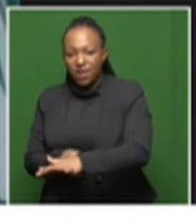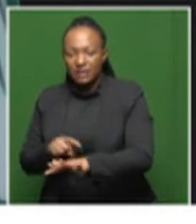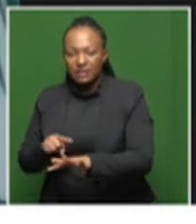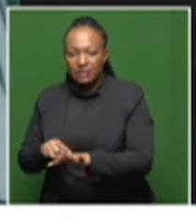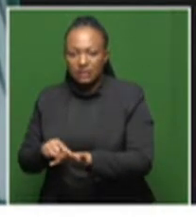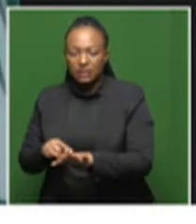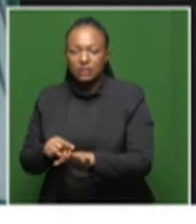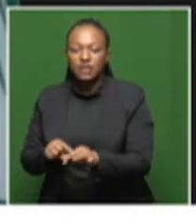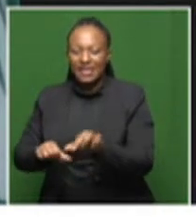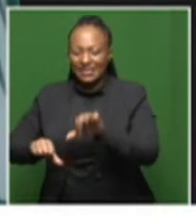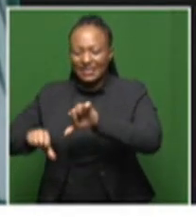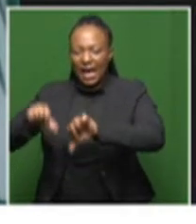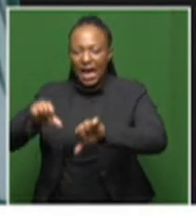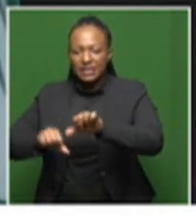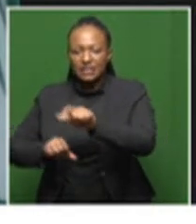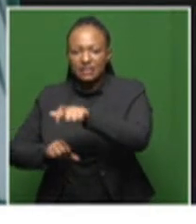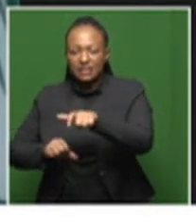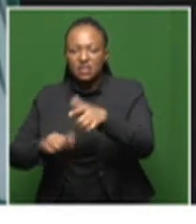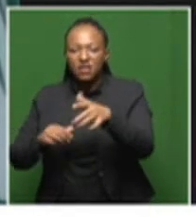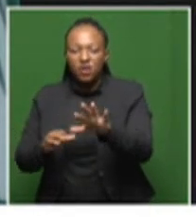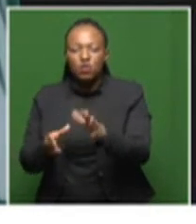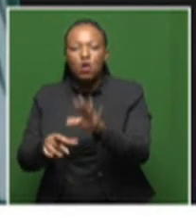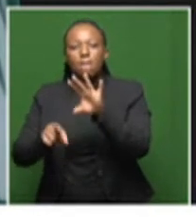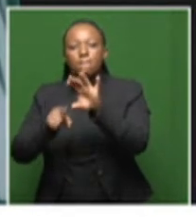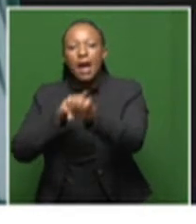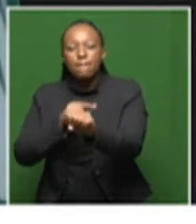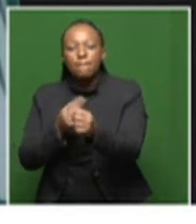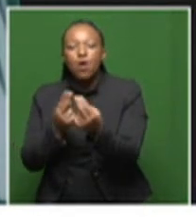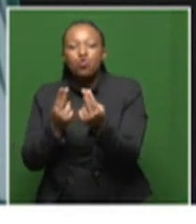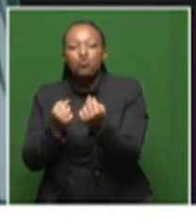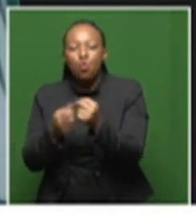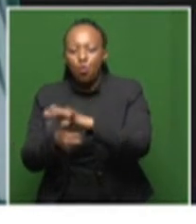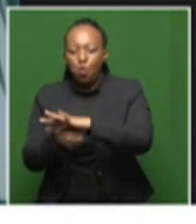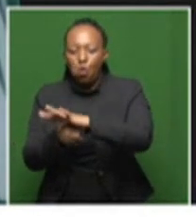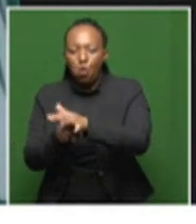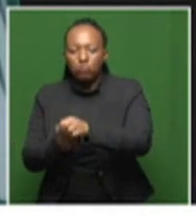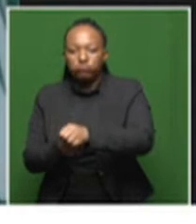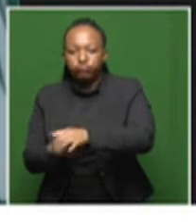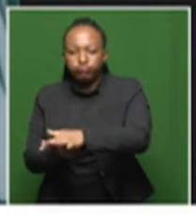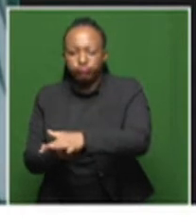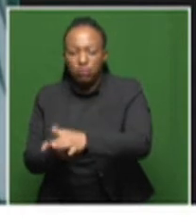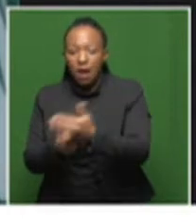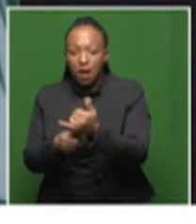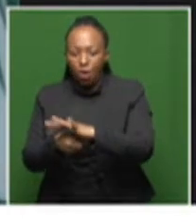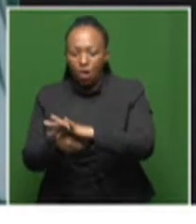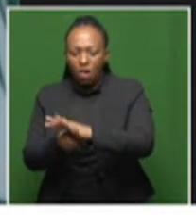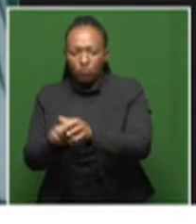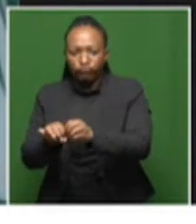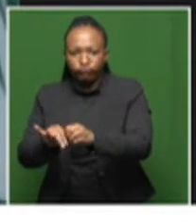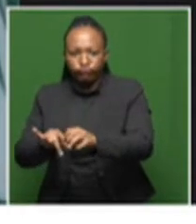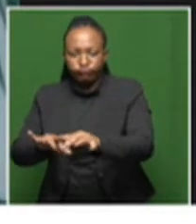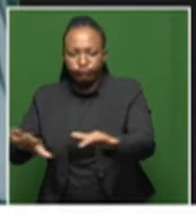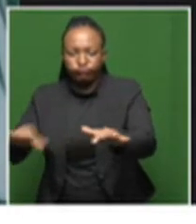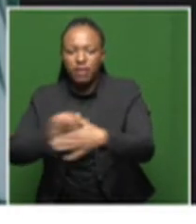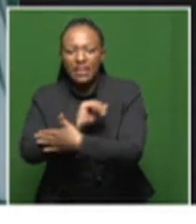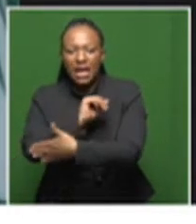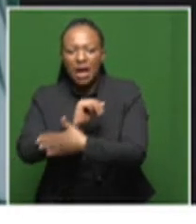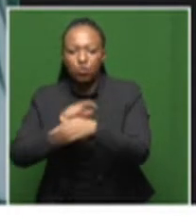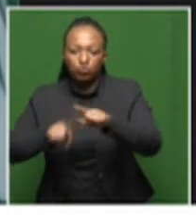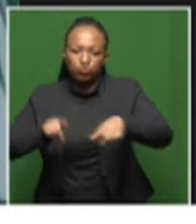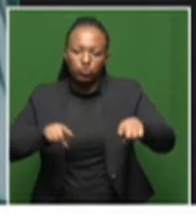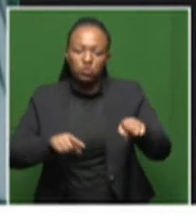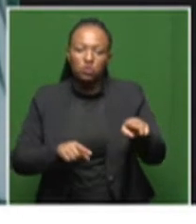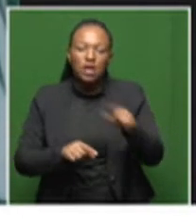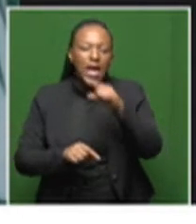have discovered that there is a new variant that is even more transmissible, that is spreading in different parts of the world. This new variant is